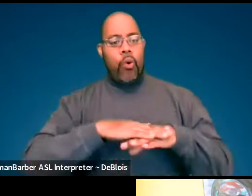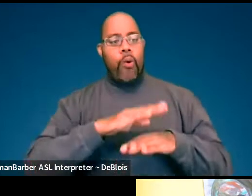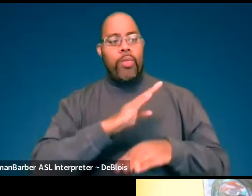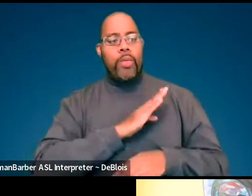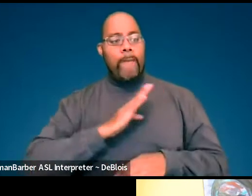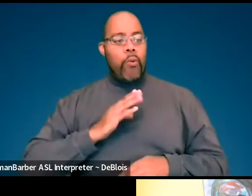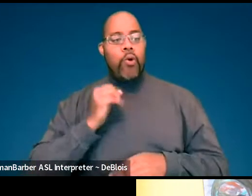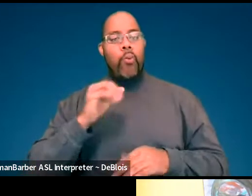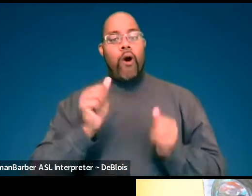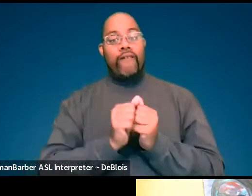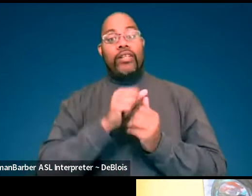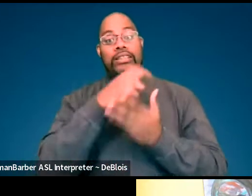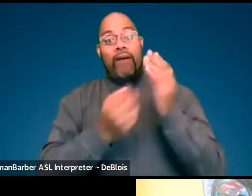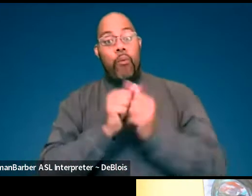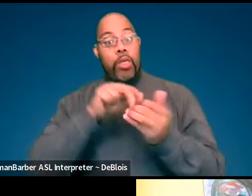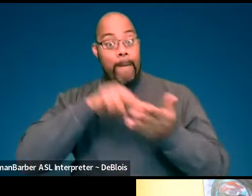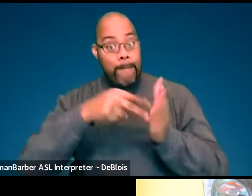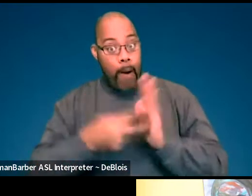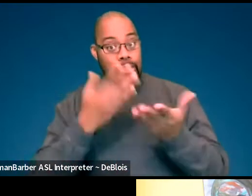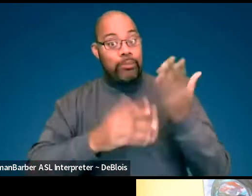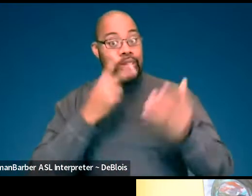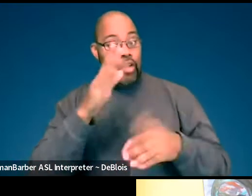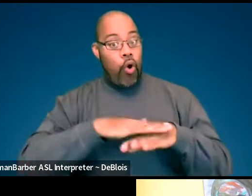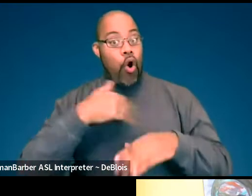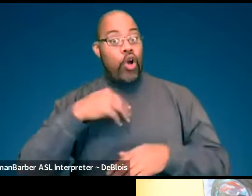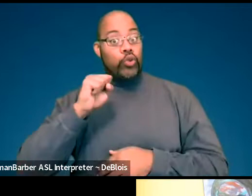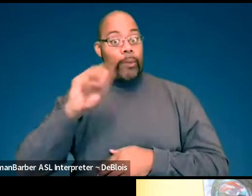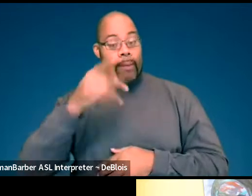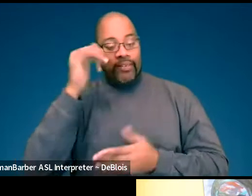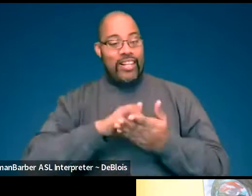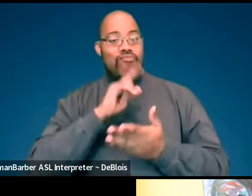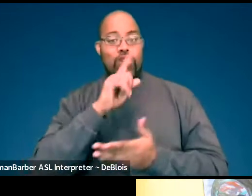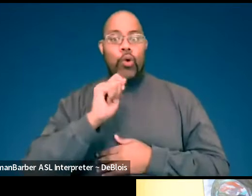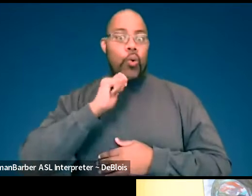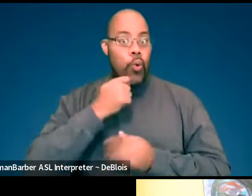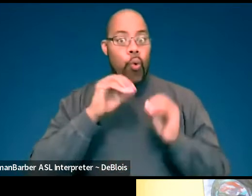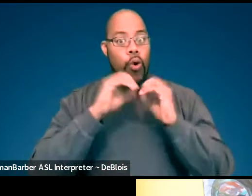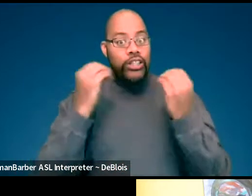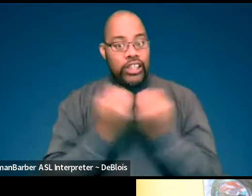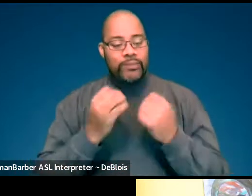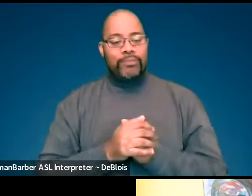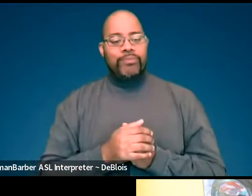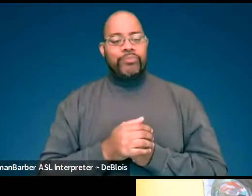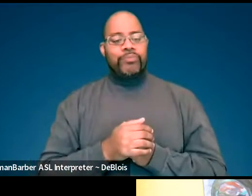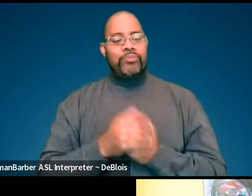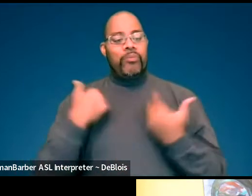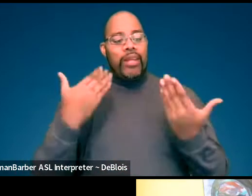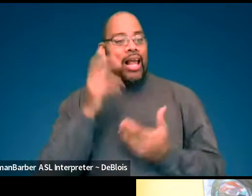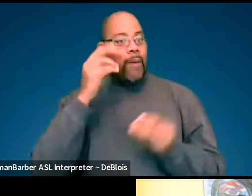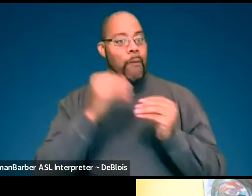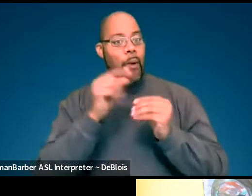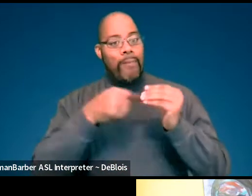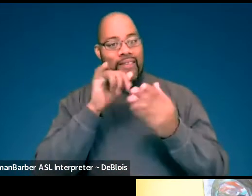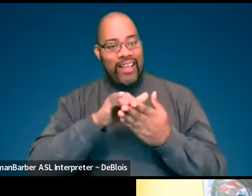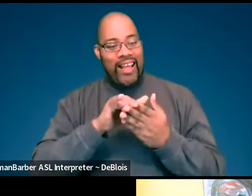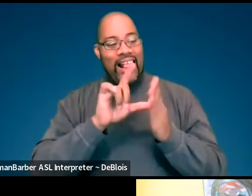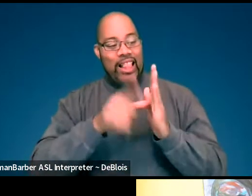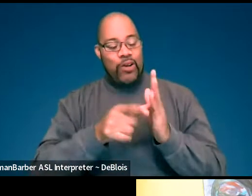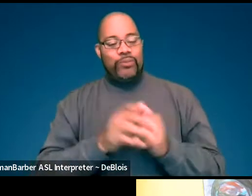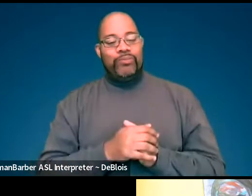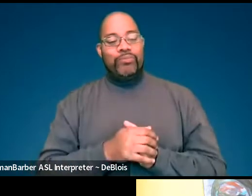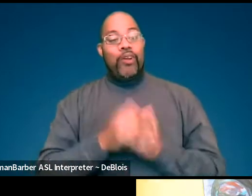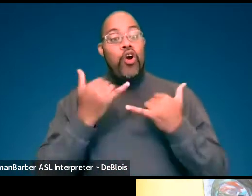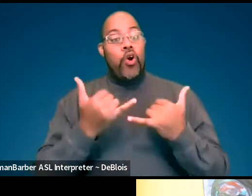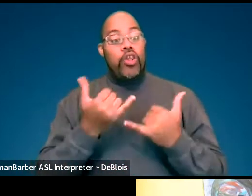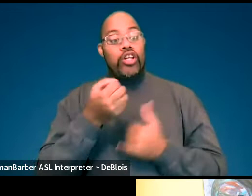with a Purpose, which some of you might have actually seen on our social media because it's a super cool organization, and we can't hear a little bit more about it later on.